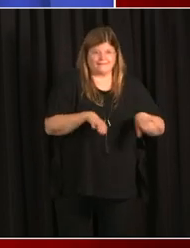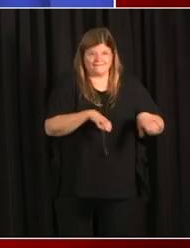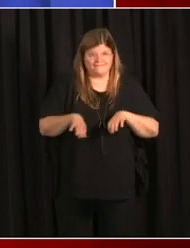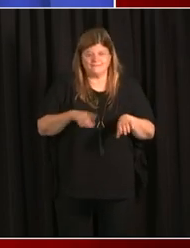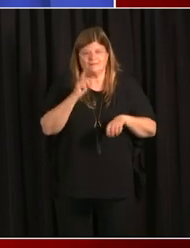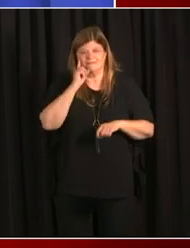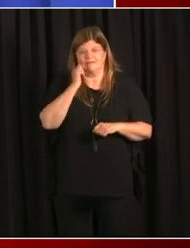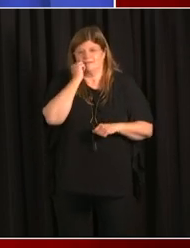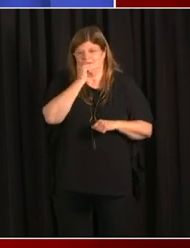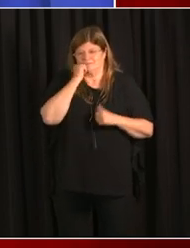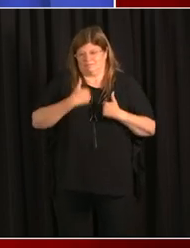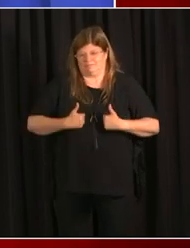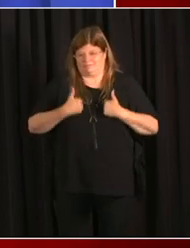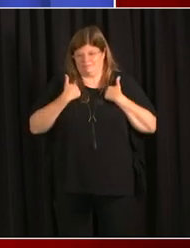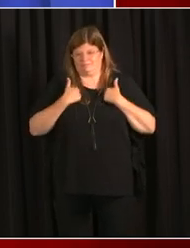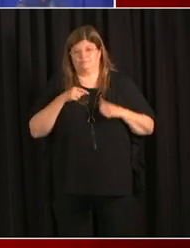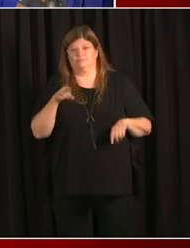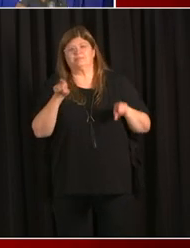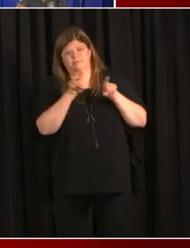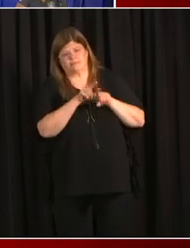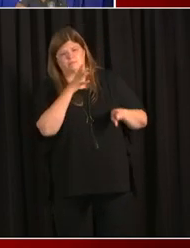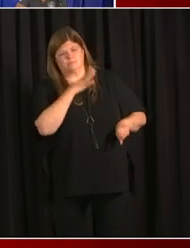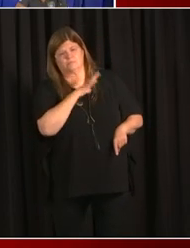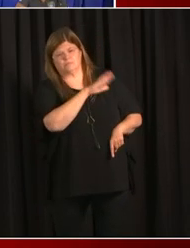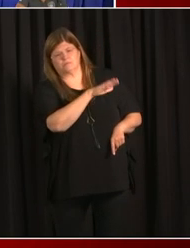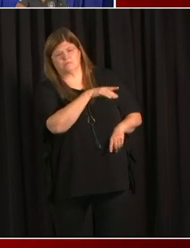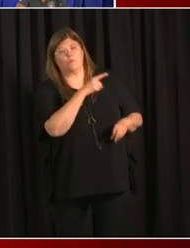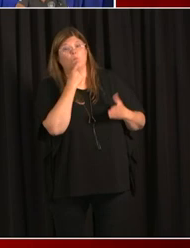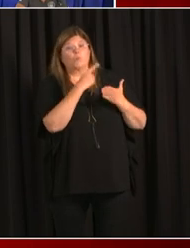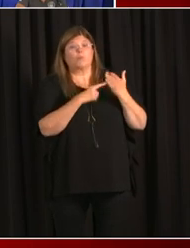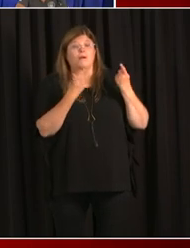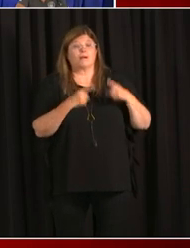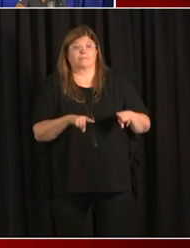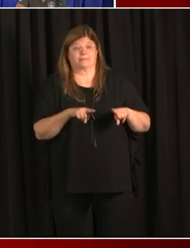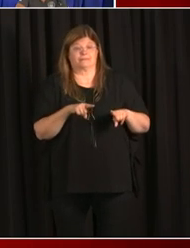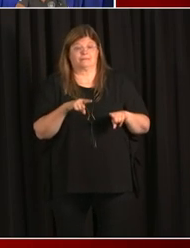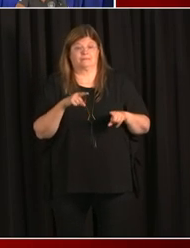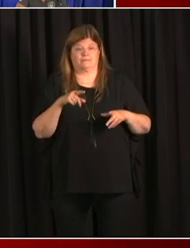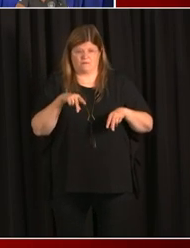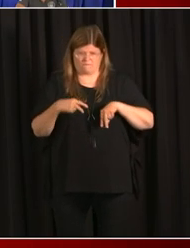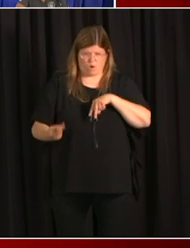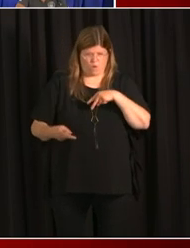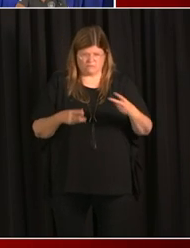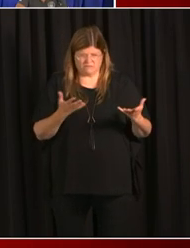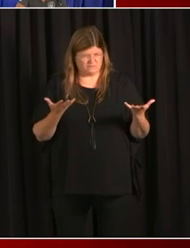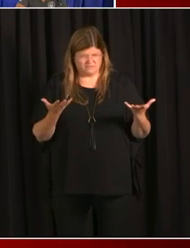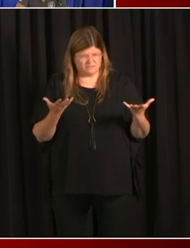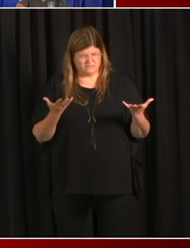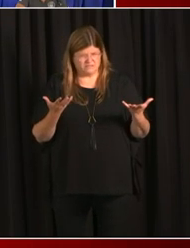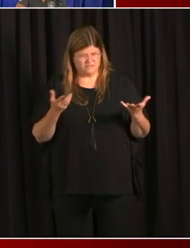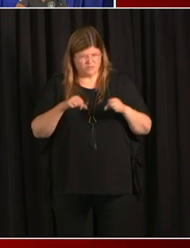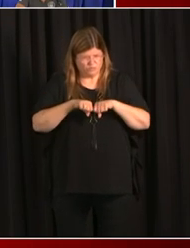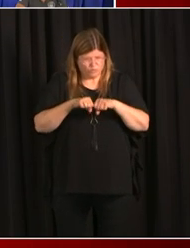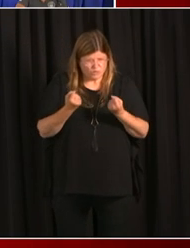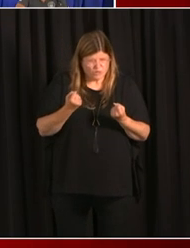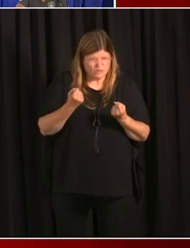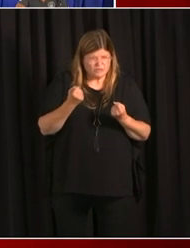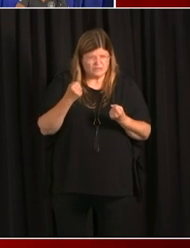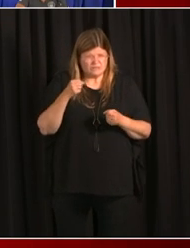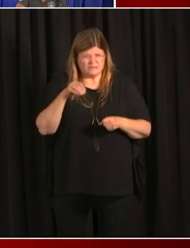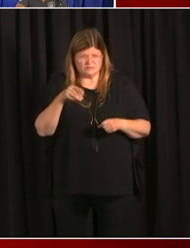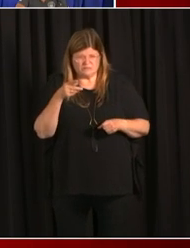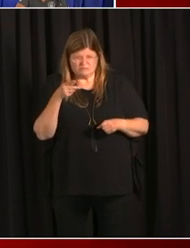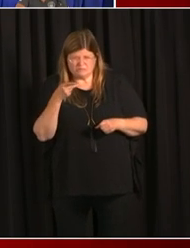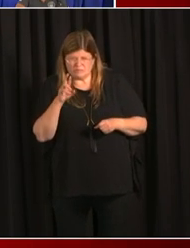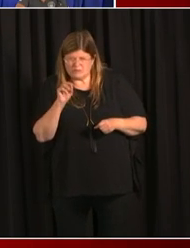living. So, but what happened in this instance? I mean, were they following all protocol and this still happened? Did you find any breaches in protocol? We conduct an